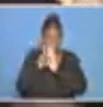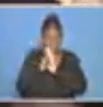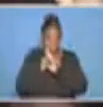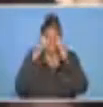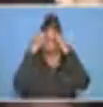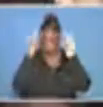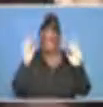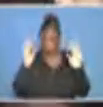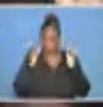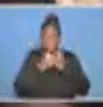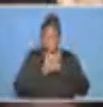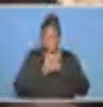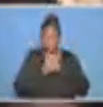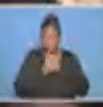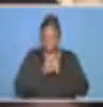and